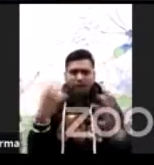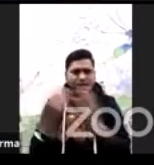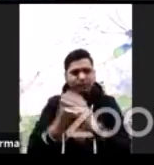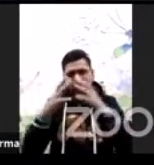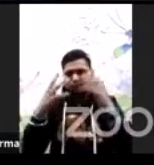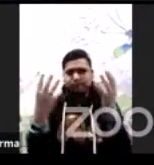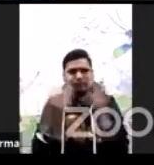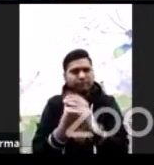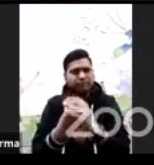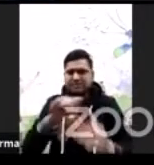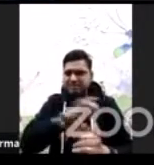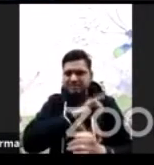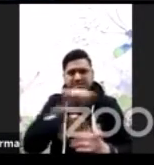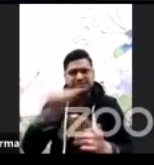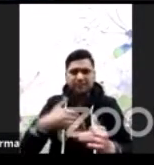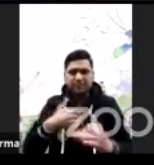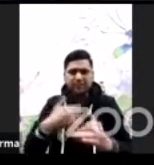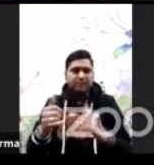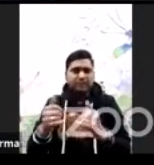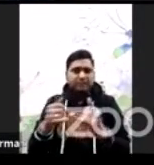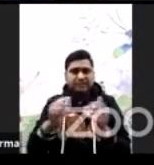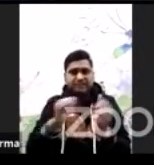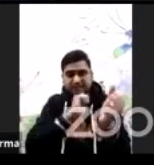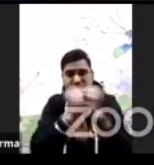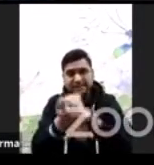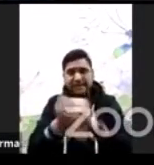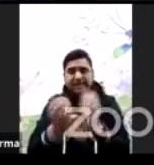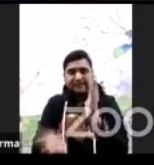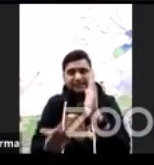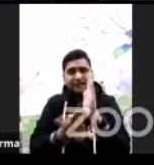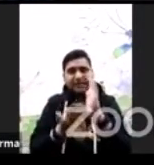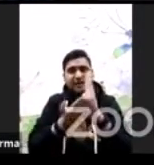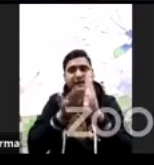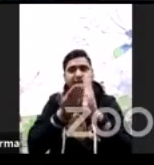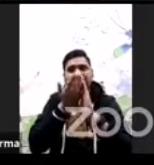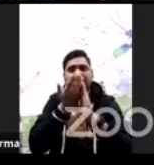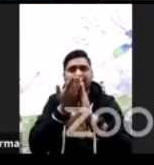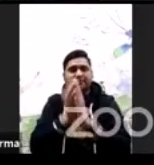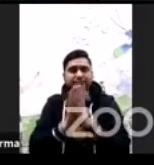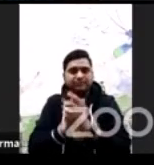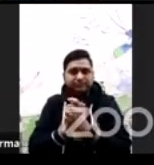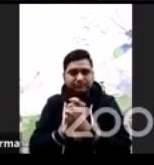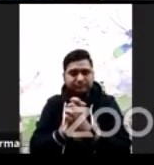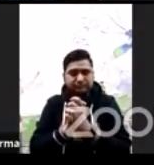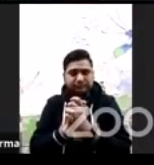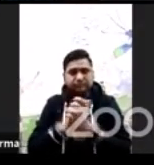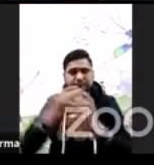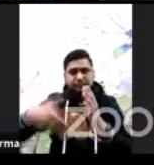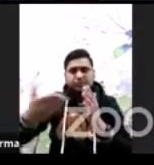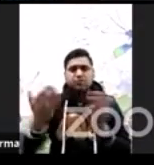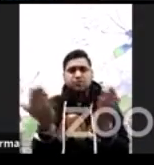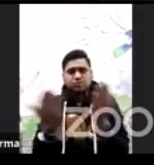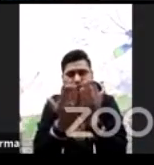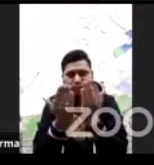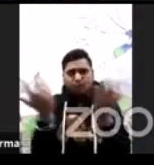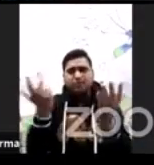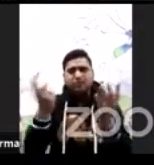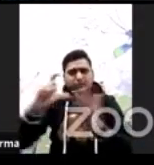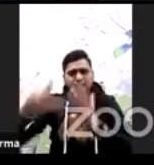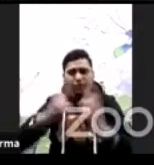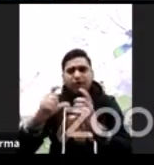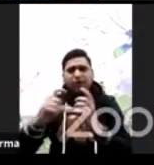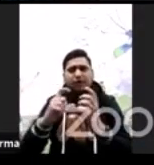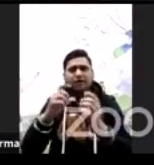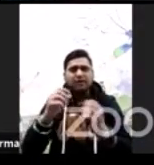how we can improve on the STEM education in schools and especially schools in a